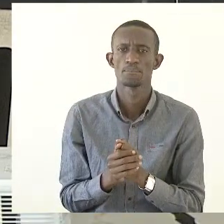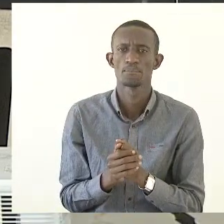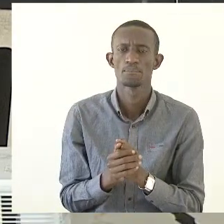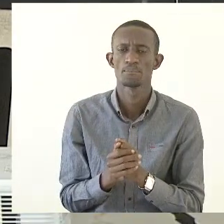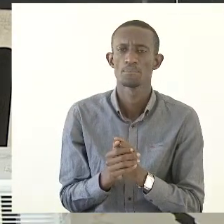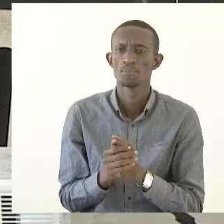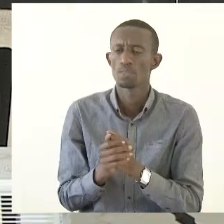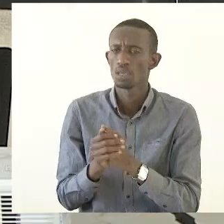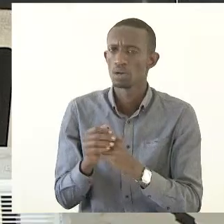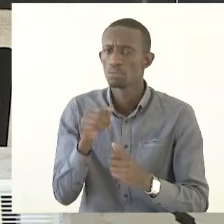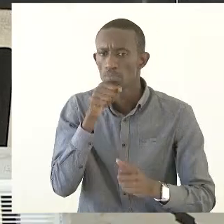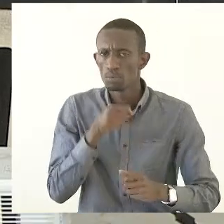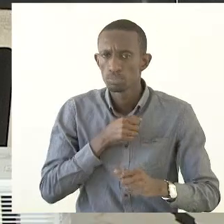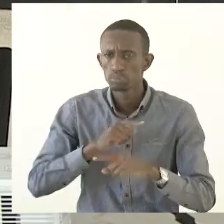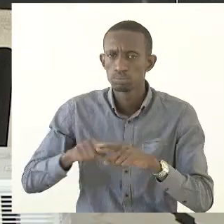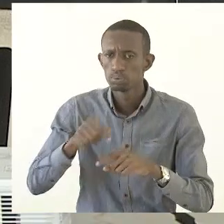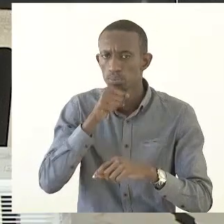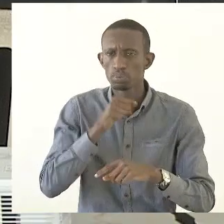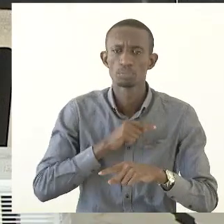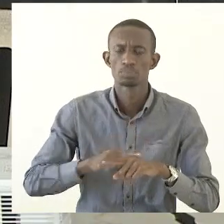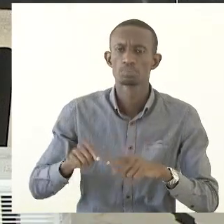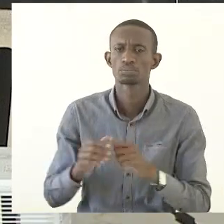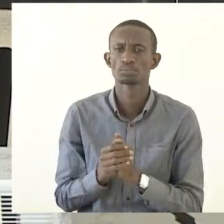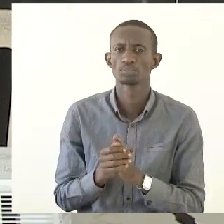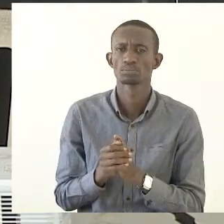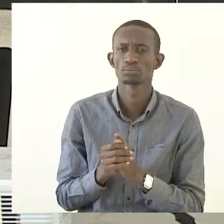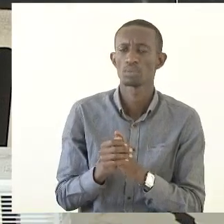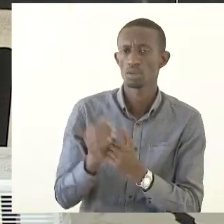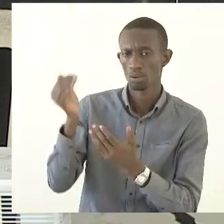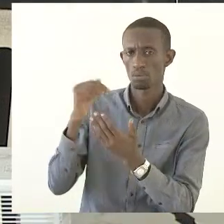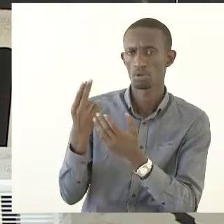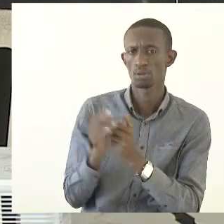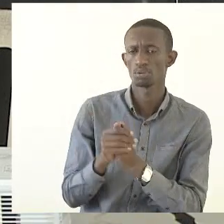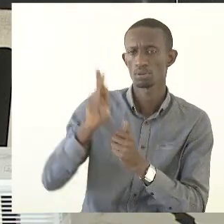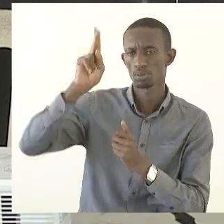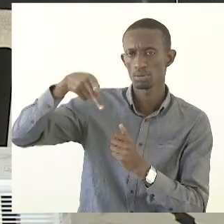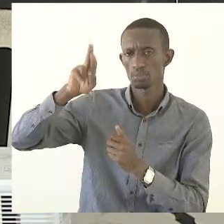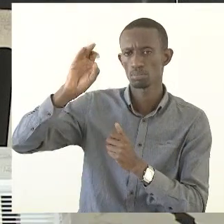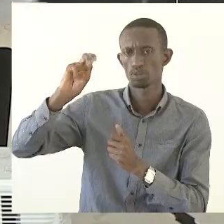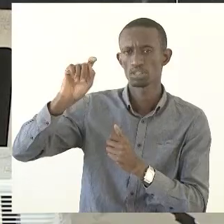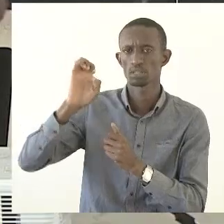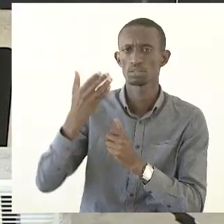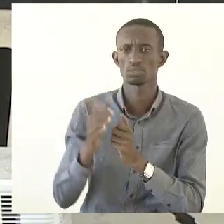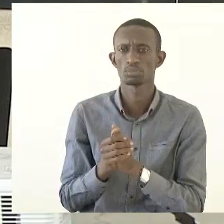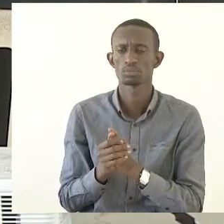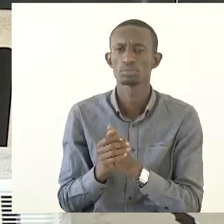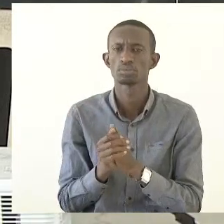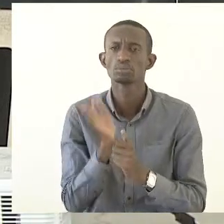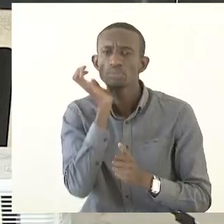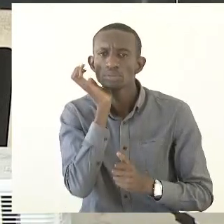fish. We have beans. We have peas, and so on and so